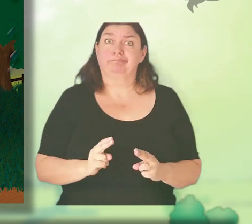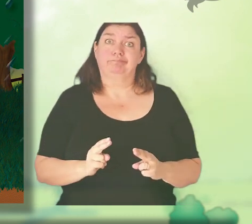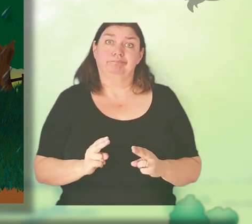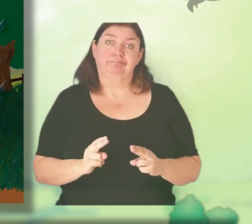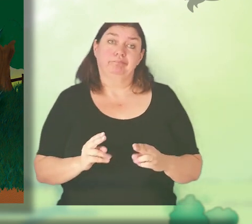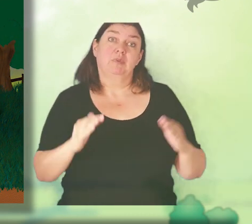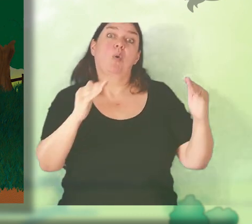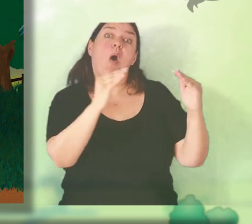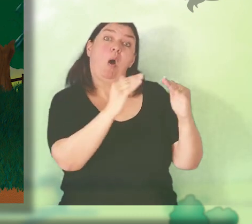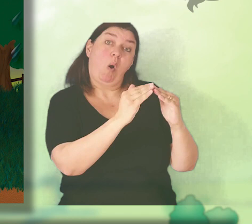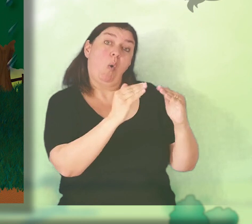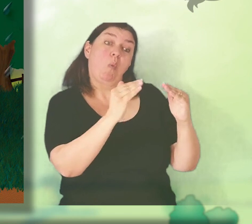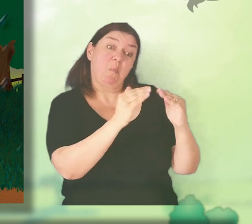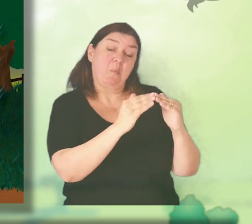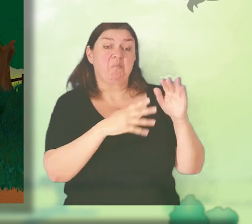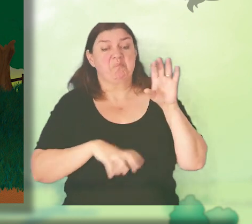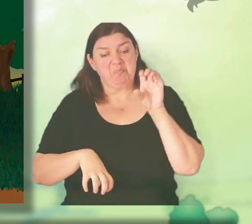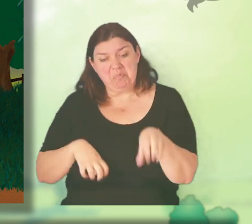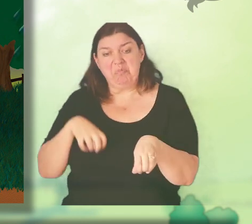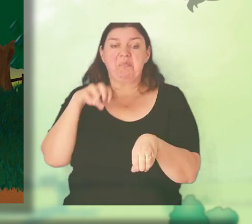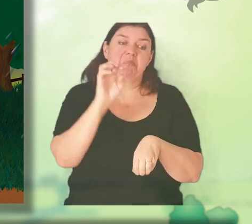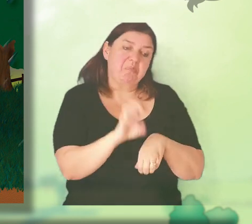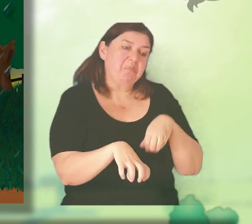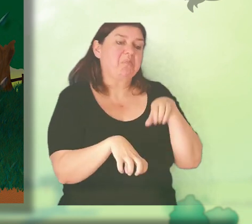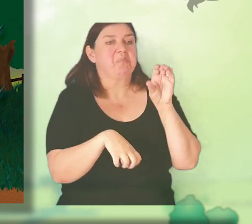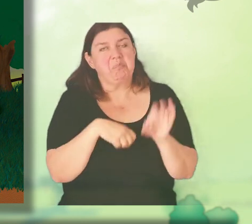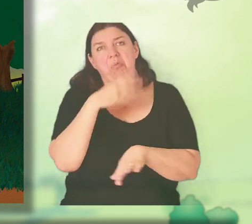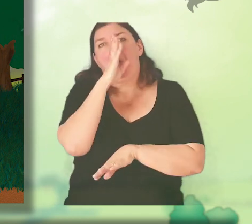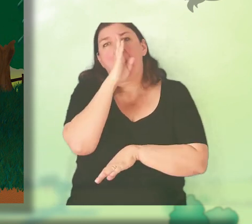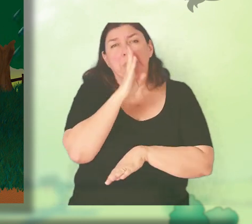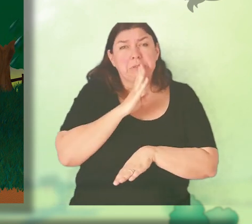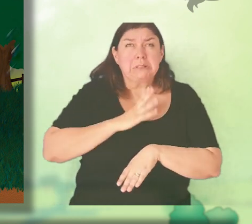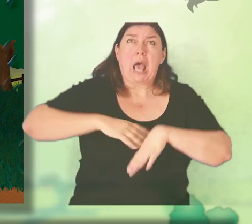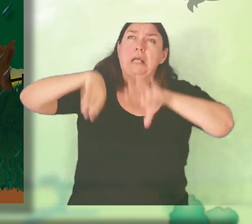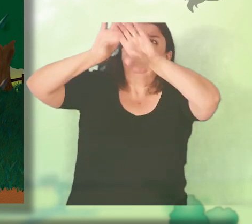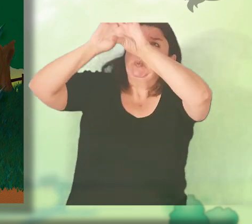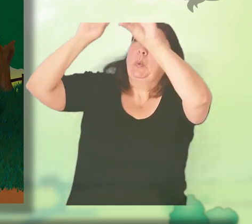with her chin on the floor. The rain clouds had gathered and it started to pour.